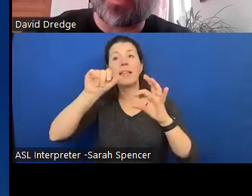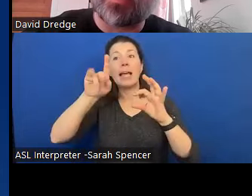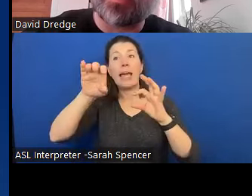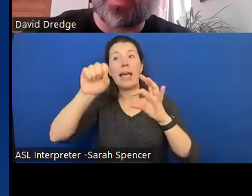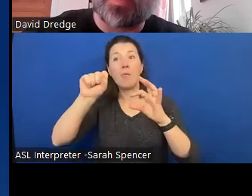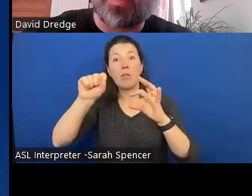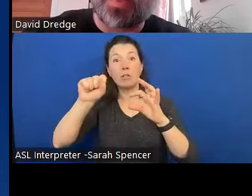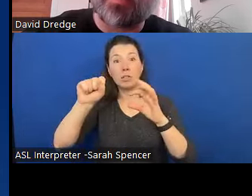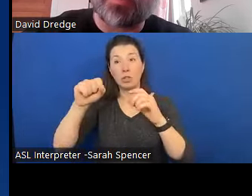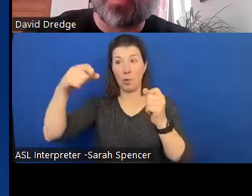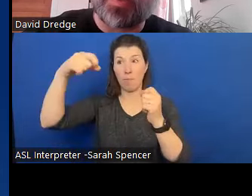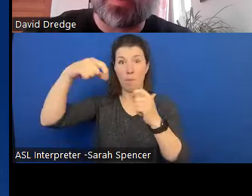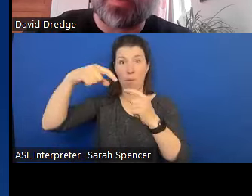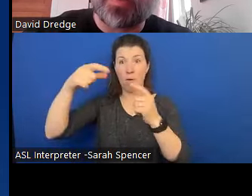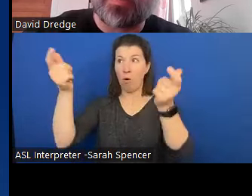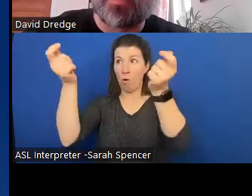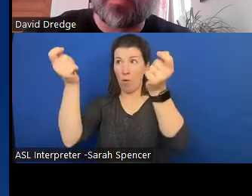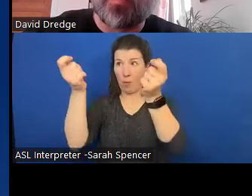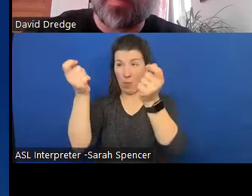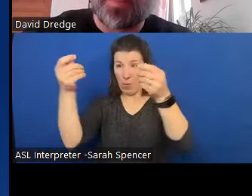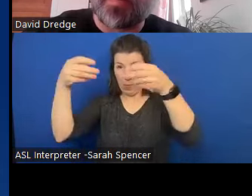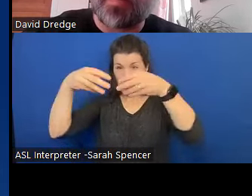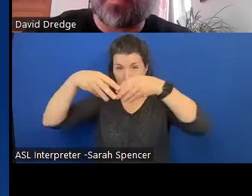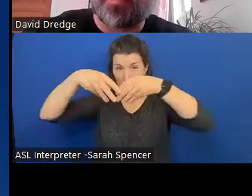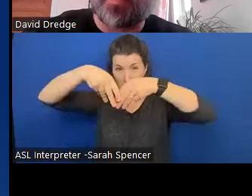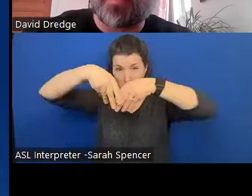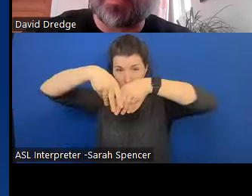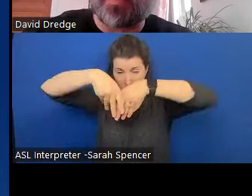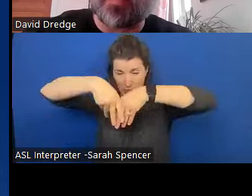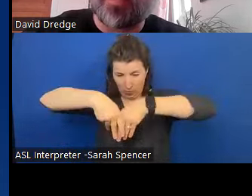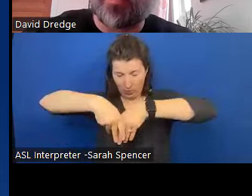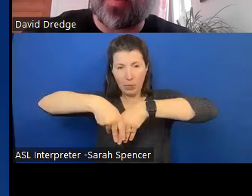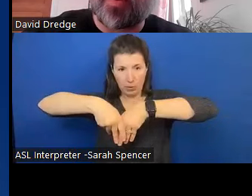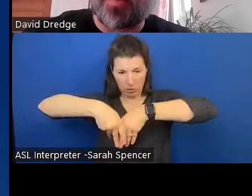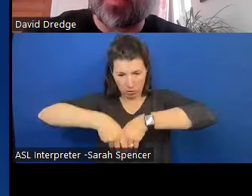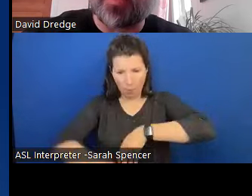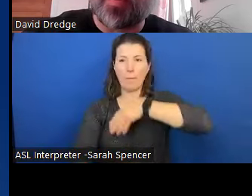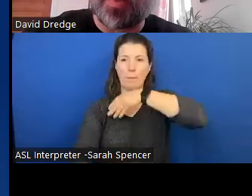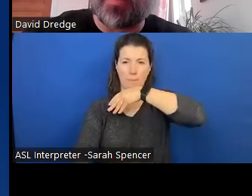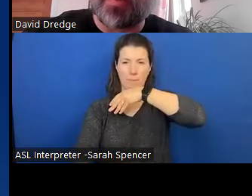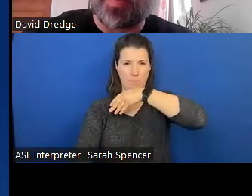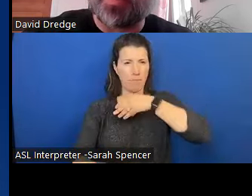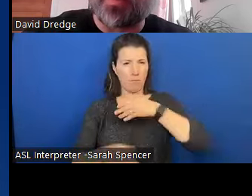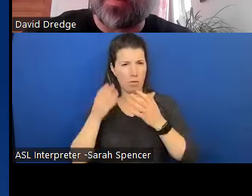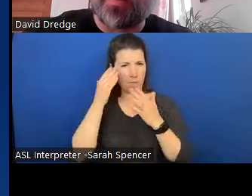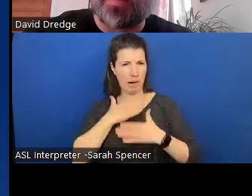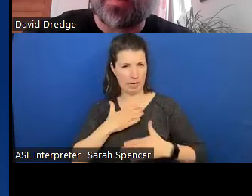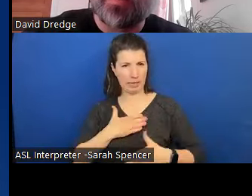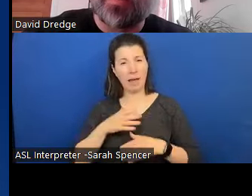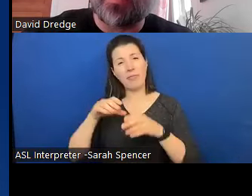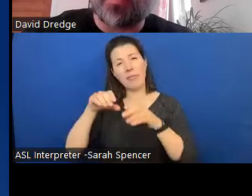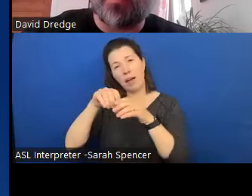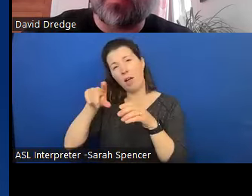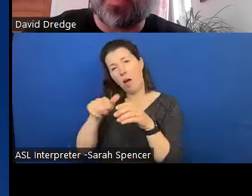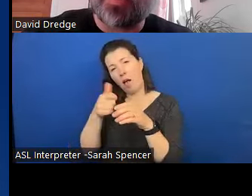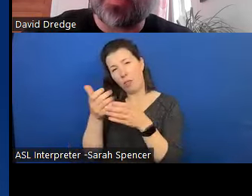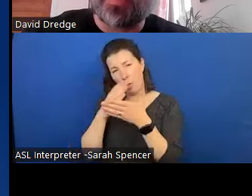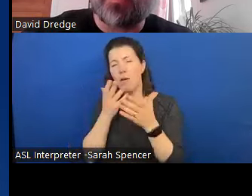the cells and then down into the brain. And then here is a group of important parts of the brain called basal ganglia